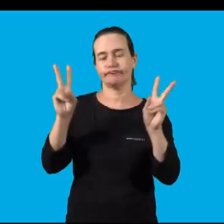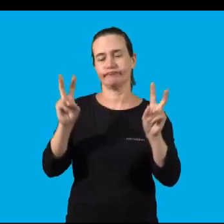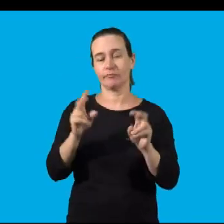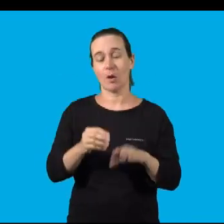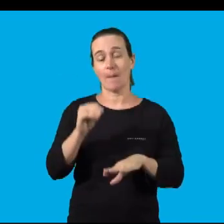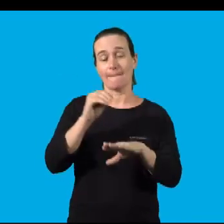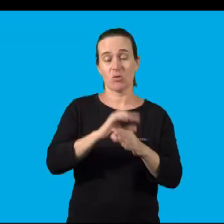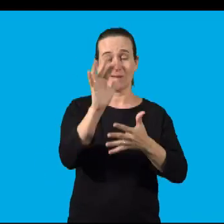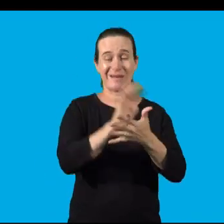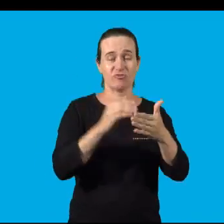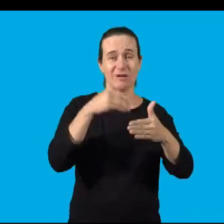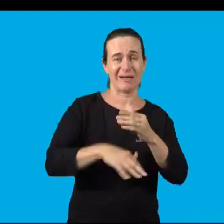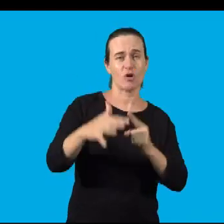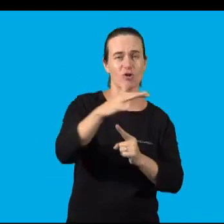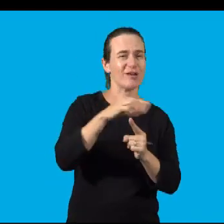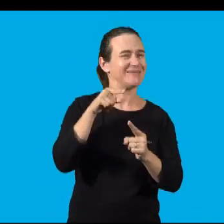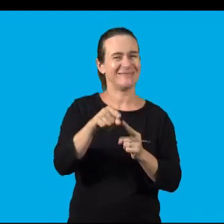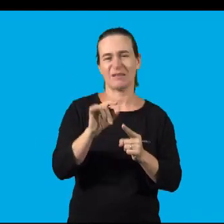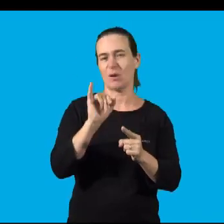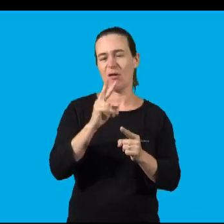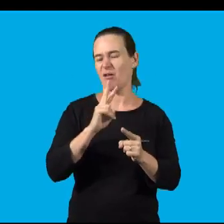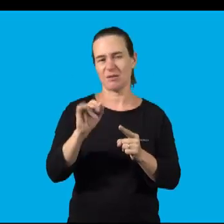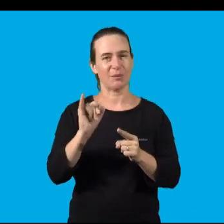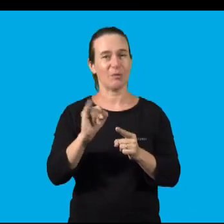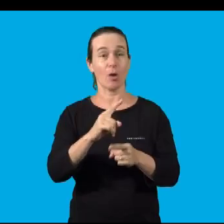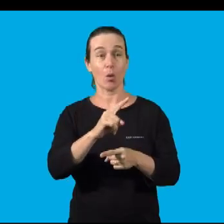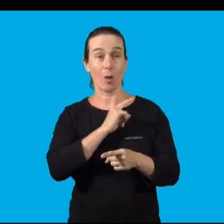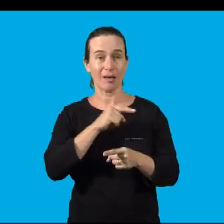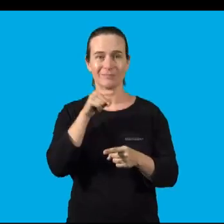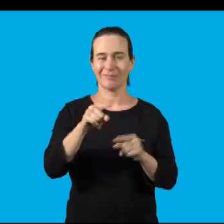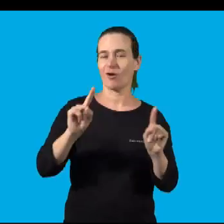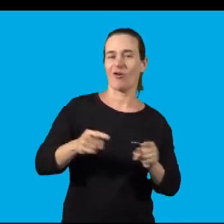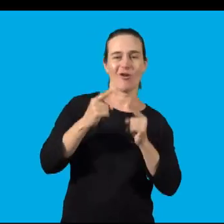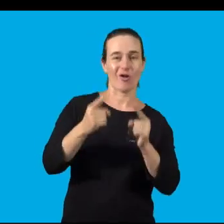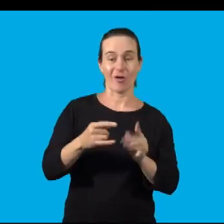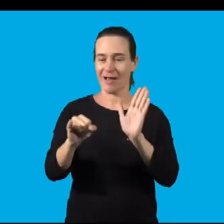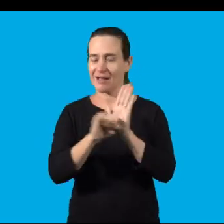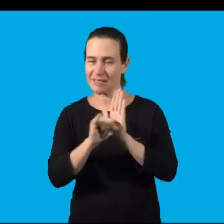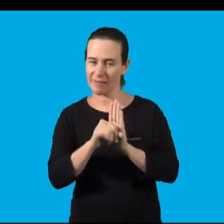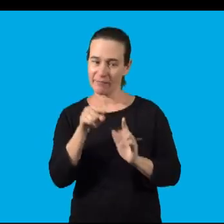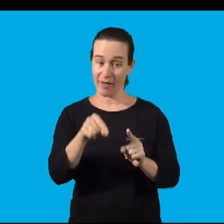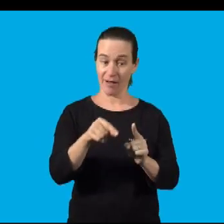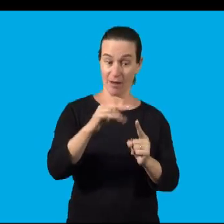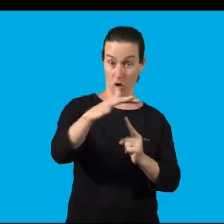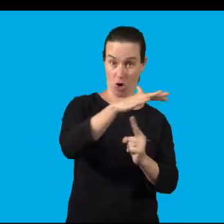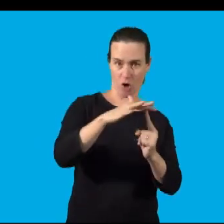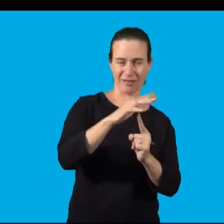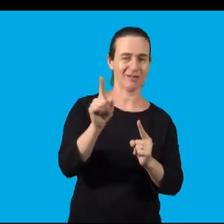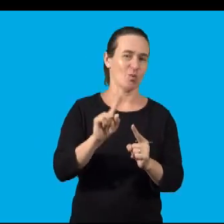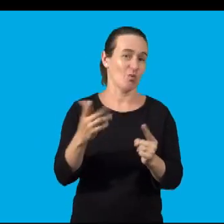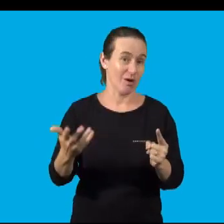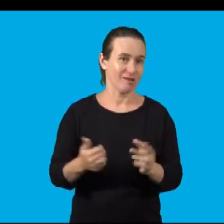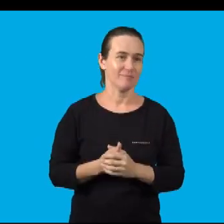in context were poorly answered, since candidates were unable to identify the context of their